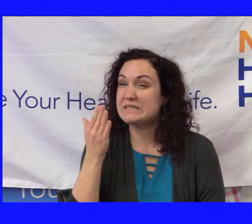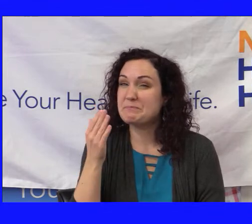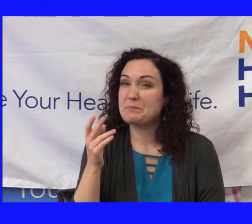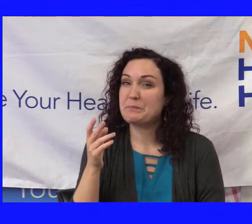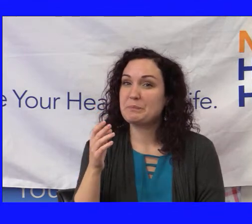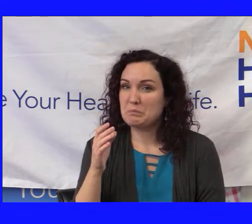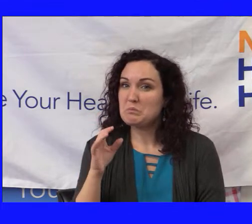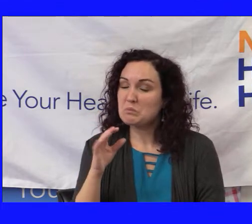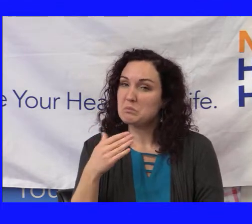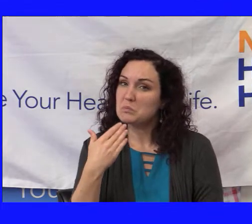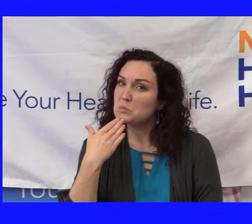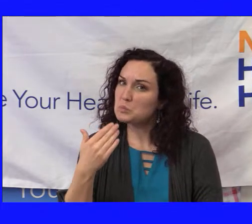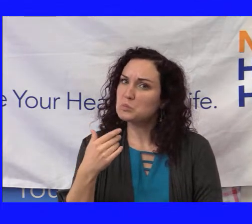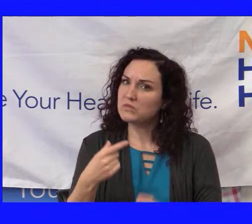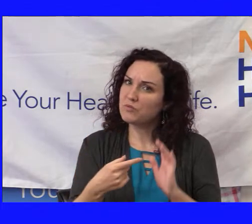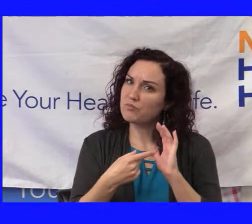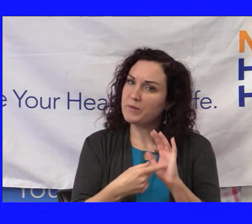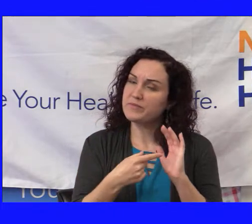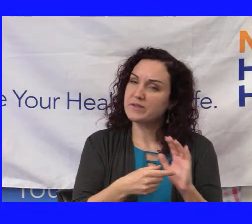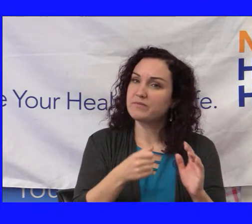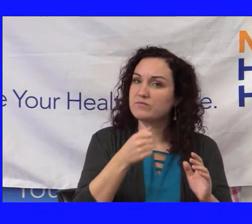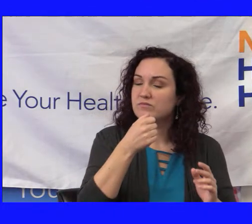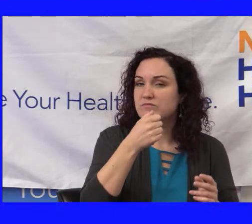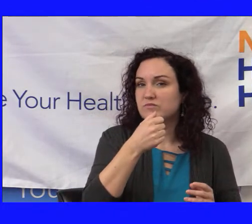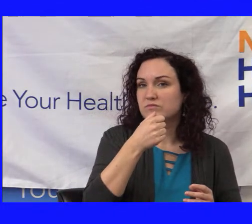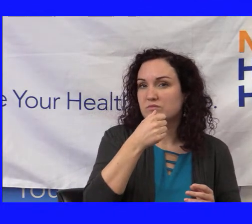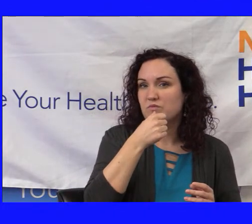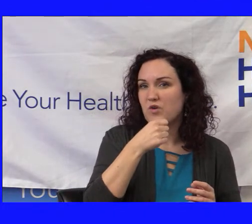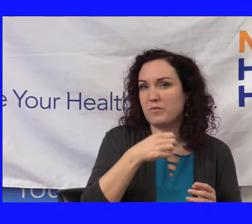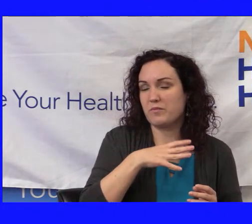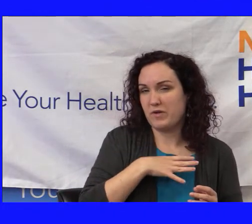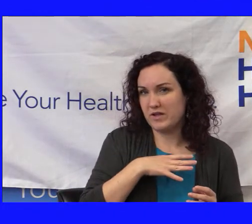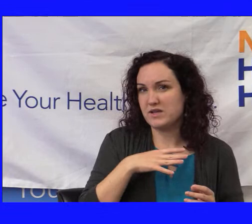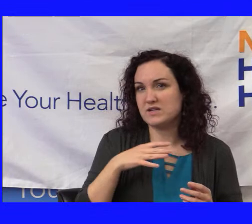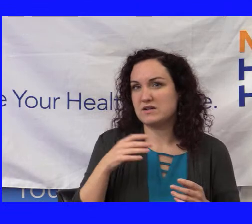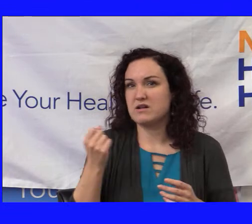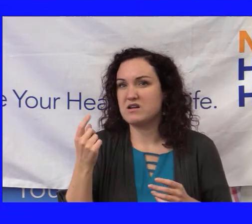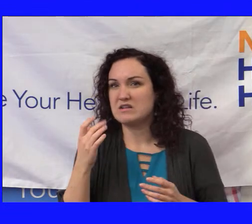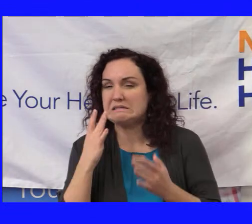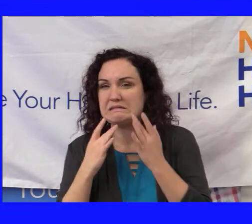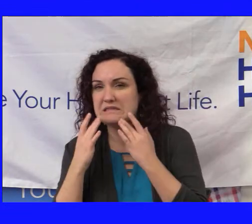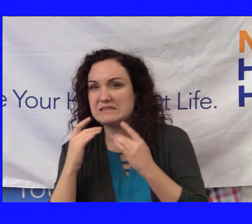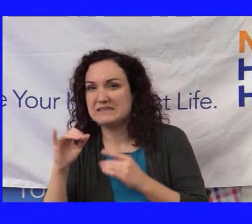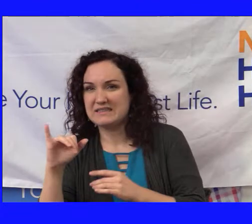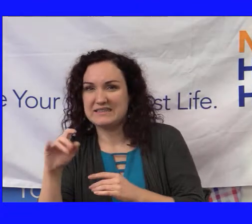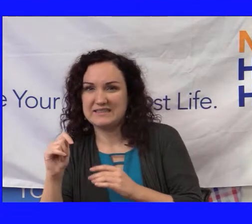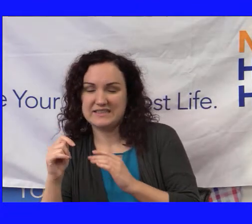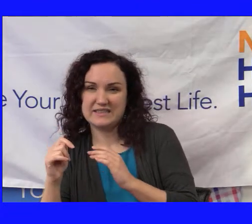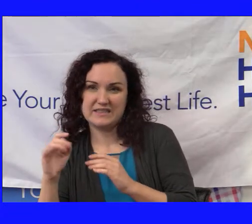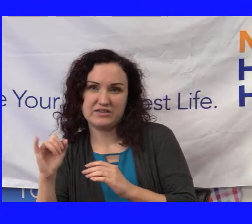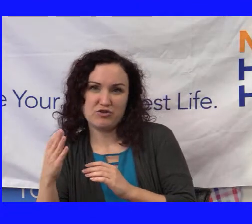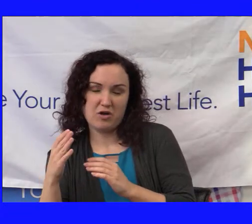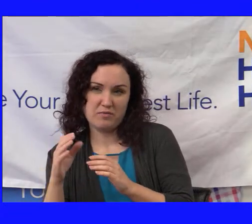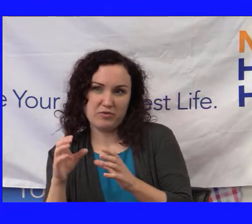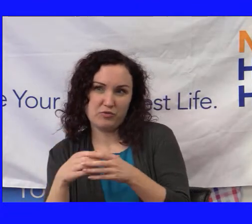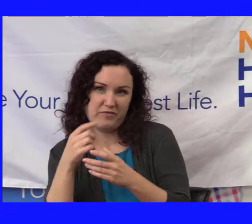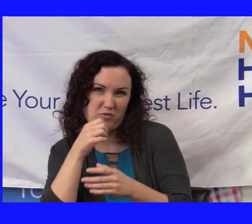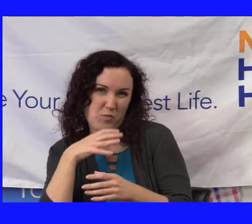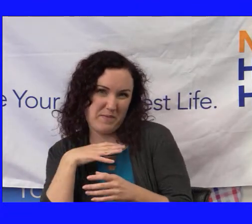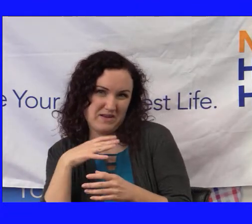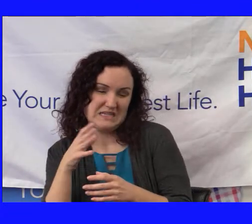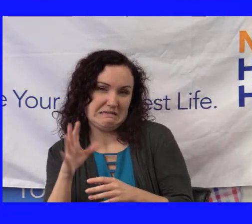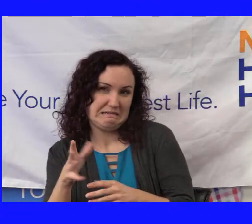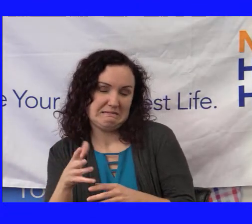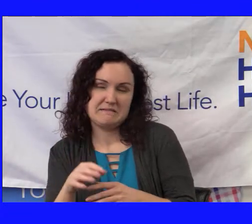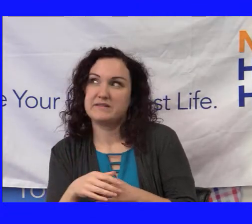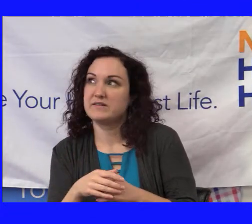fairly well represented for women, a little underrepresented in the IT job group category for women, which we've